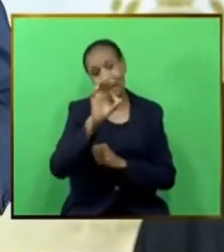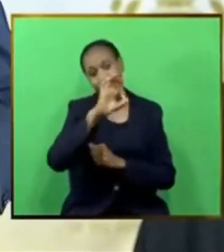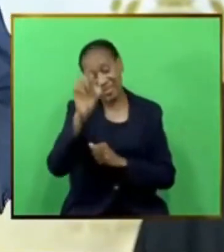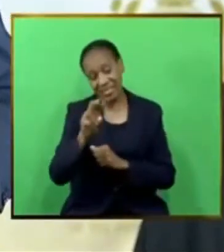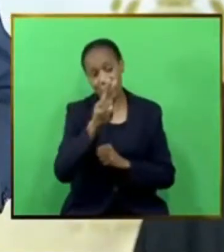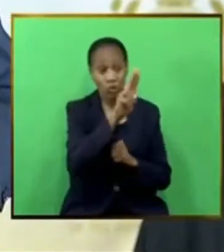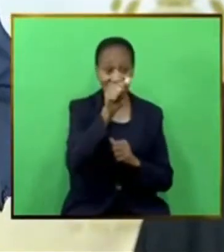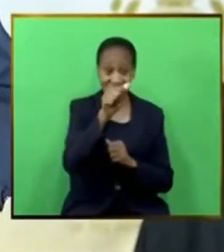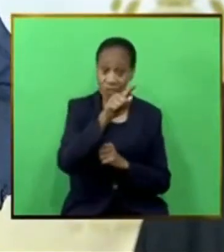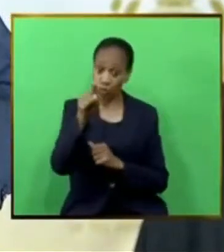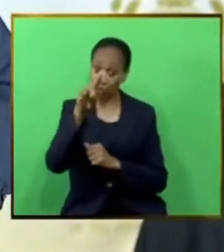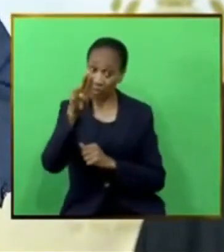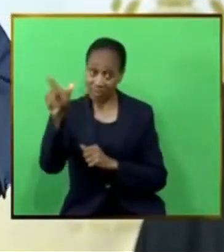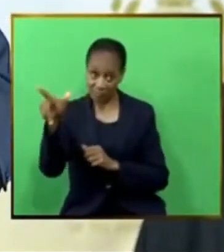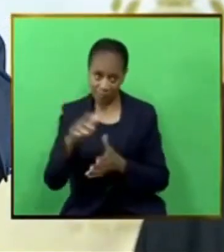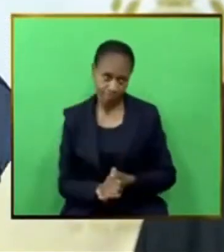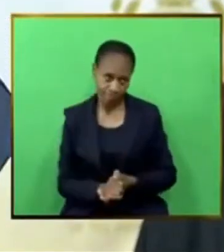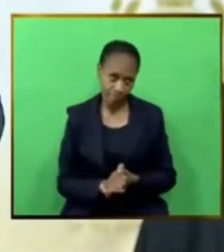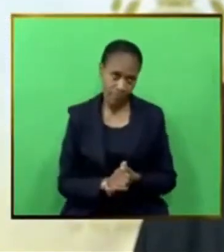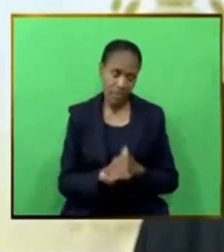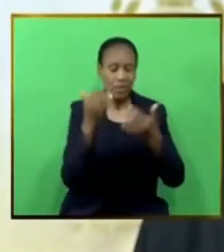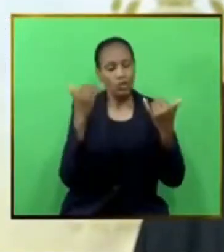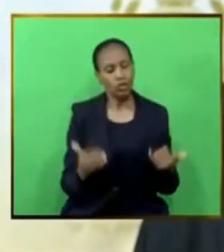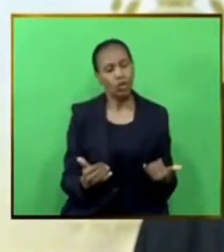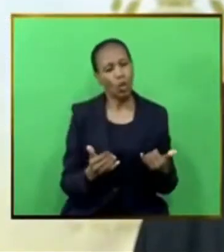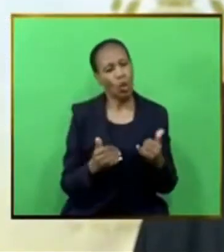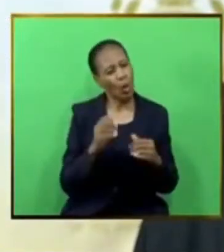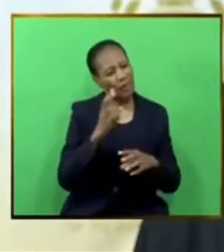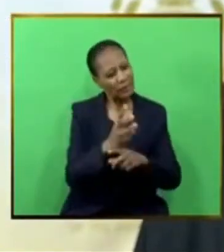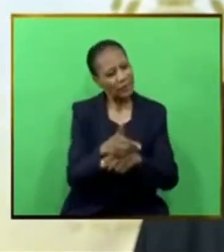26-27. Debt will now peak at